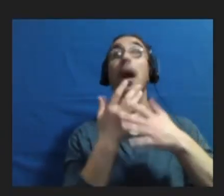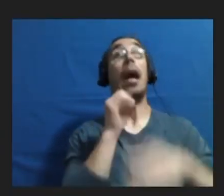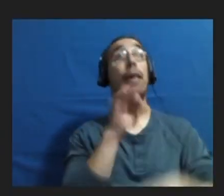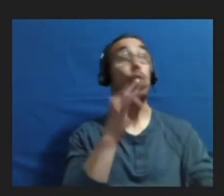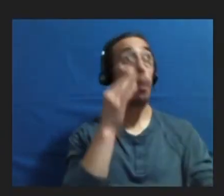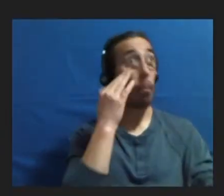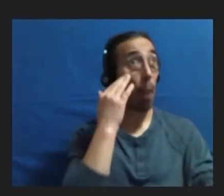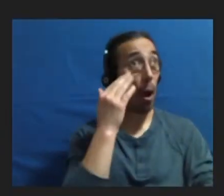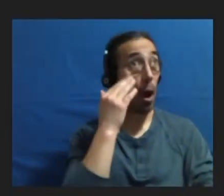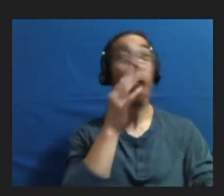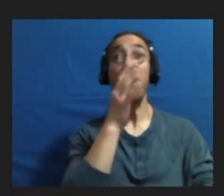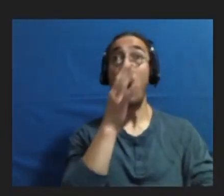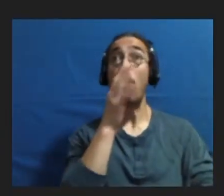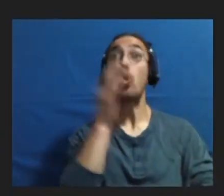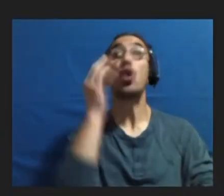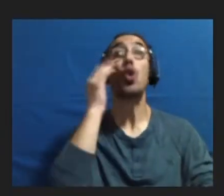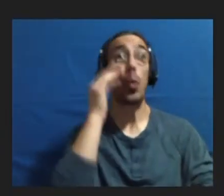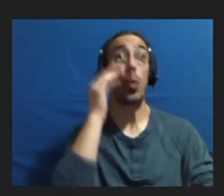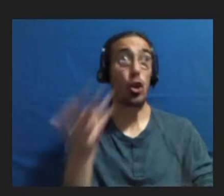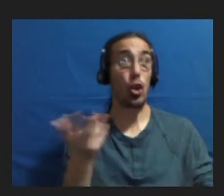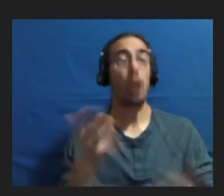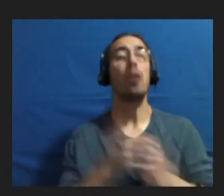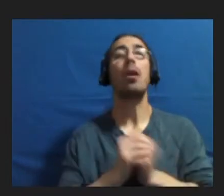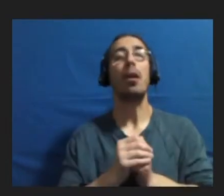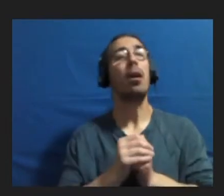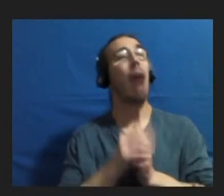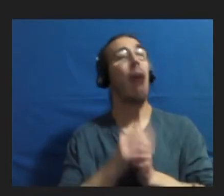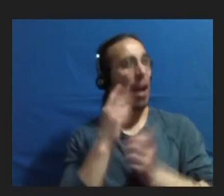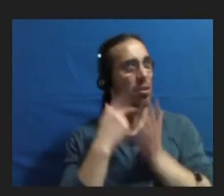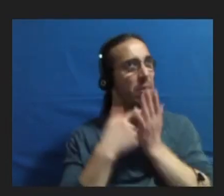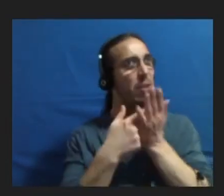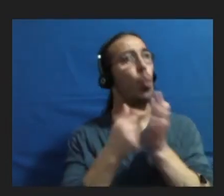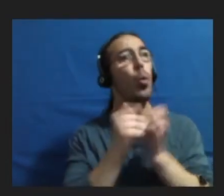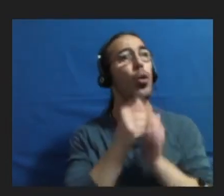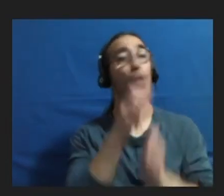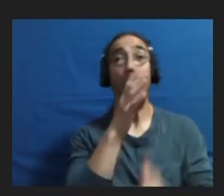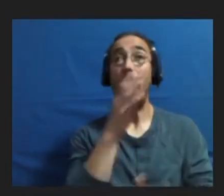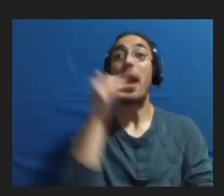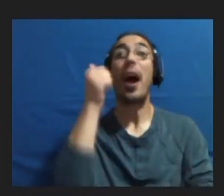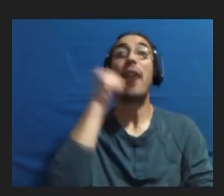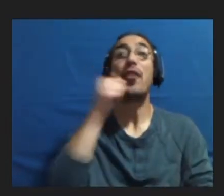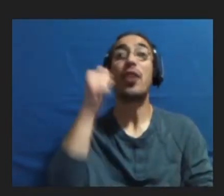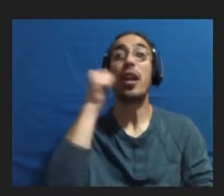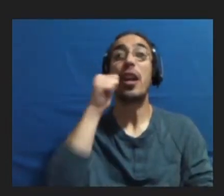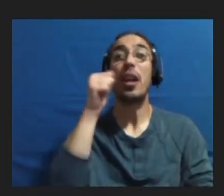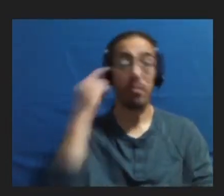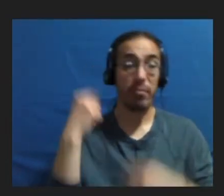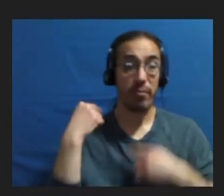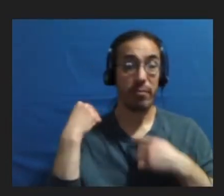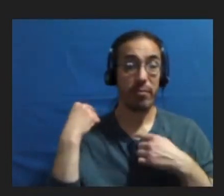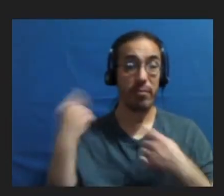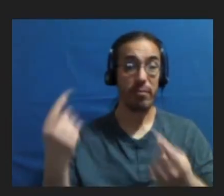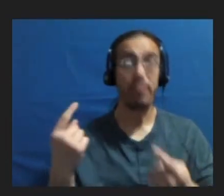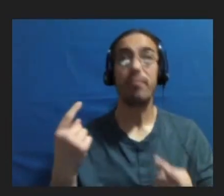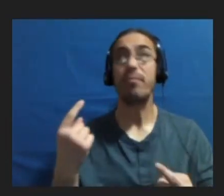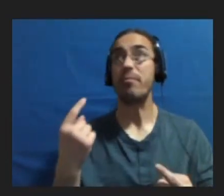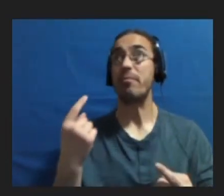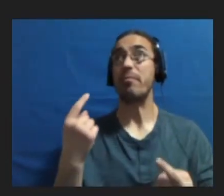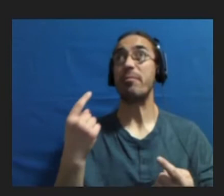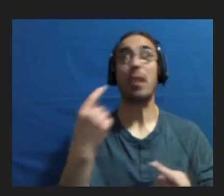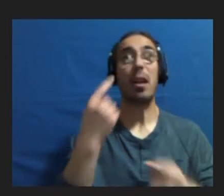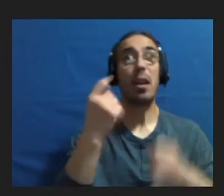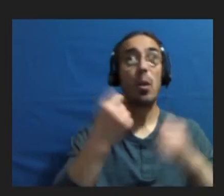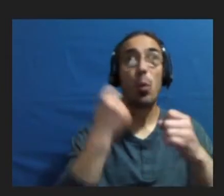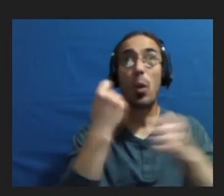was a big part. You know, I've talked to your mom almost every day for the last, what, year and a half,